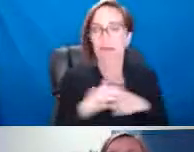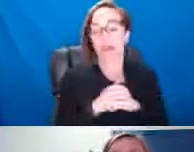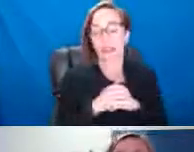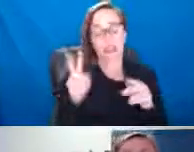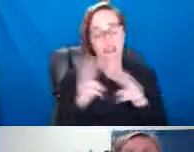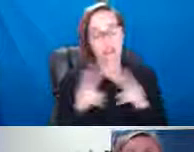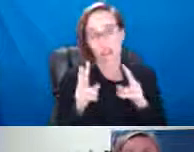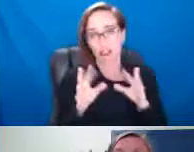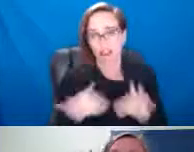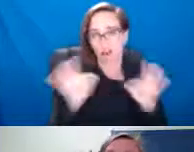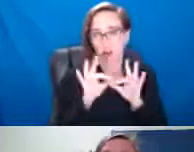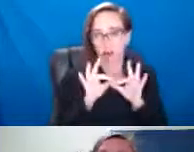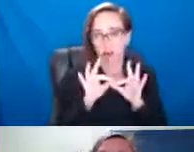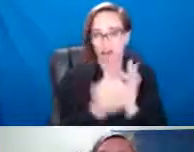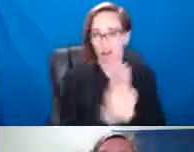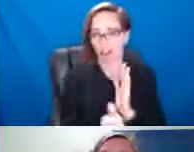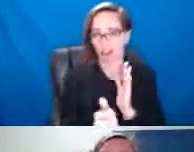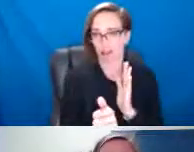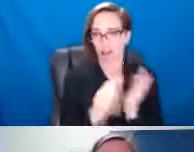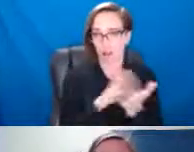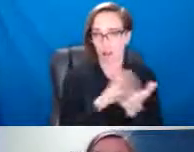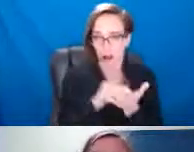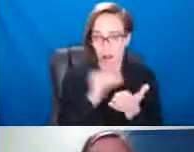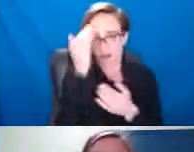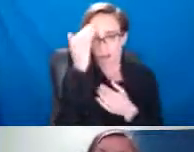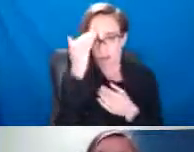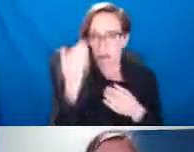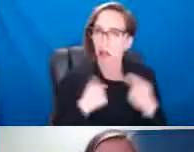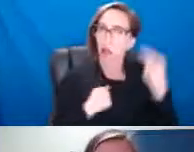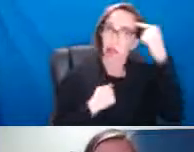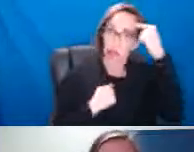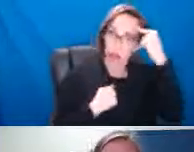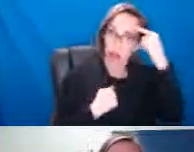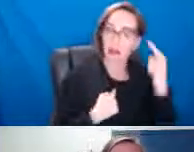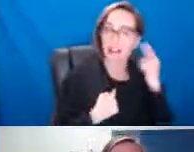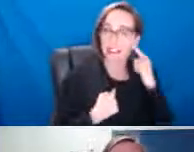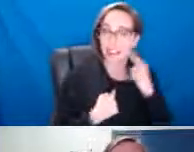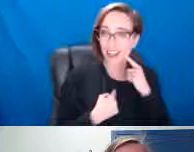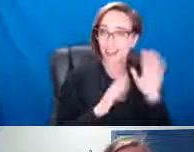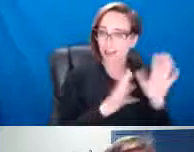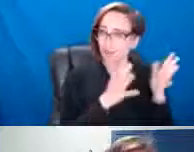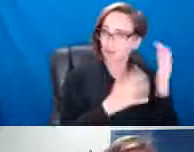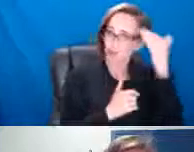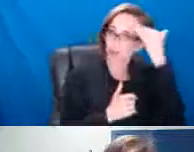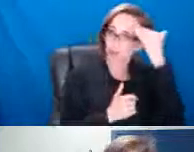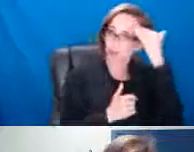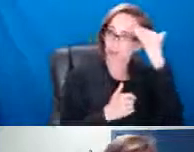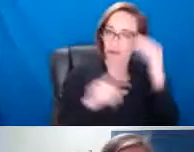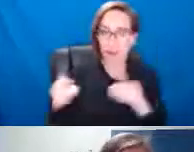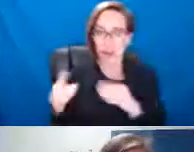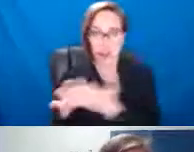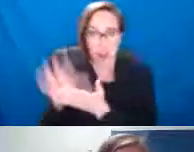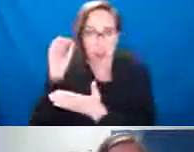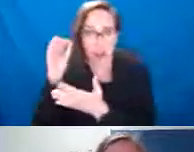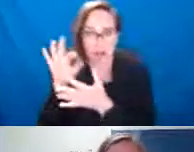because I thought when I came here knowing deafness was half of the battle and all I had to learn was